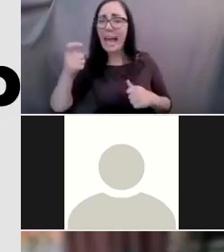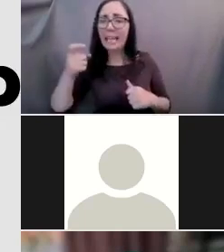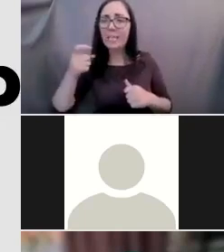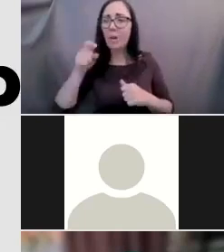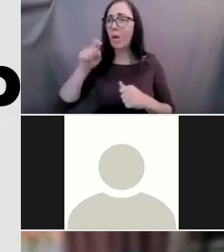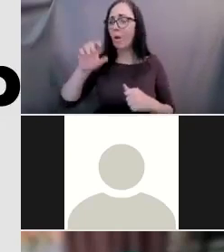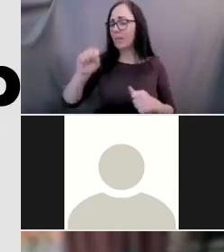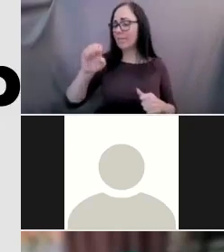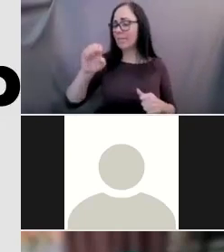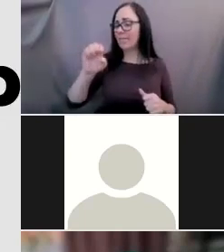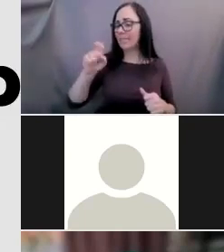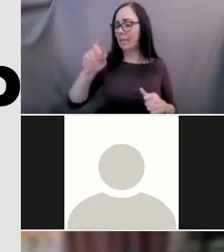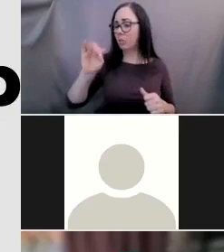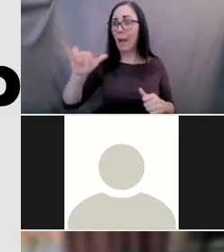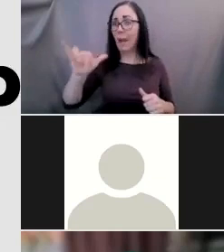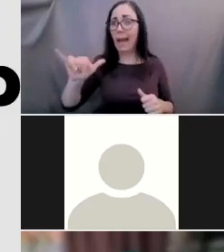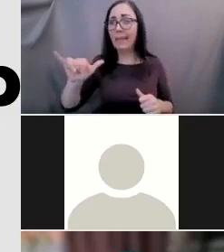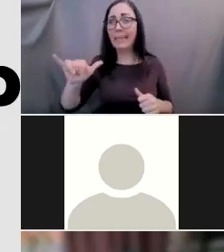They might feel hopeless.